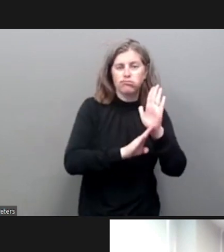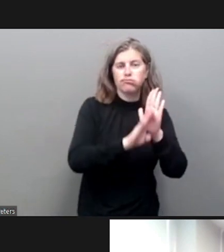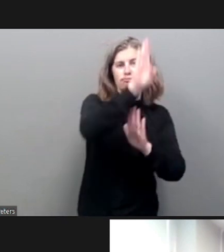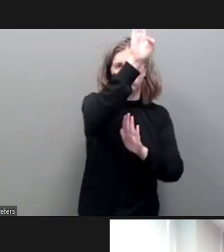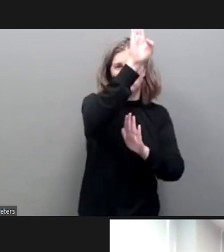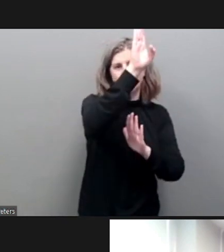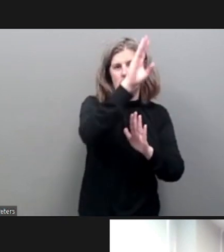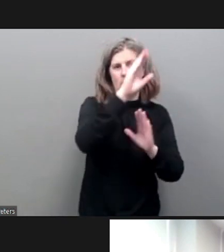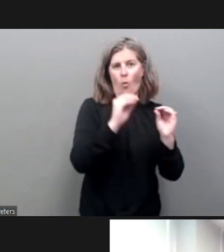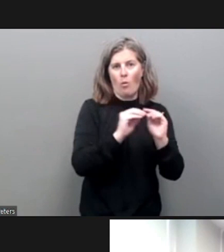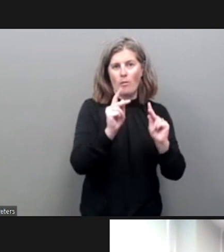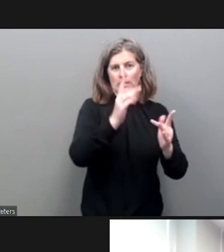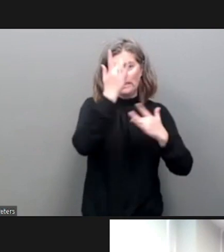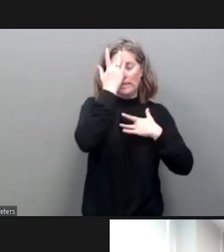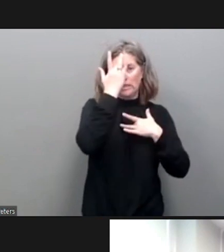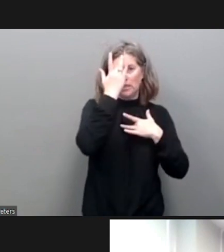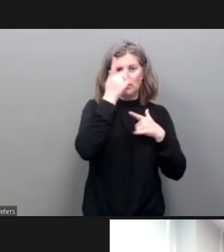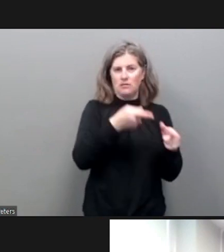think that